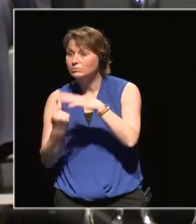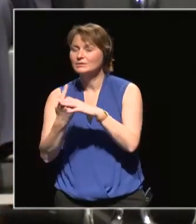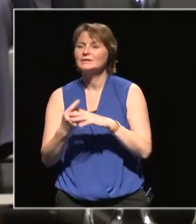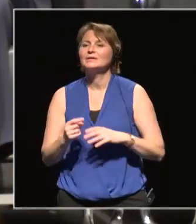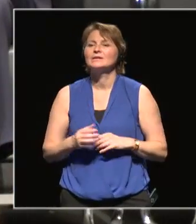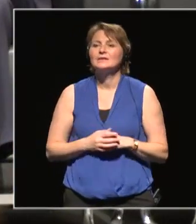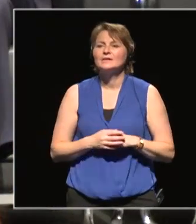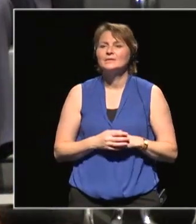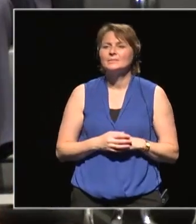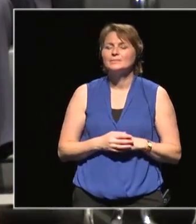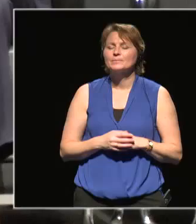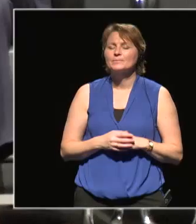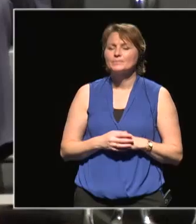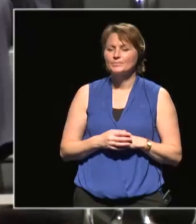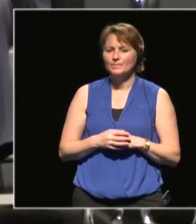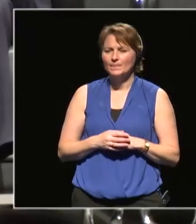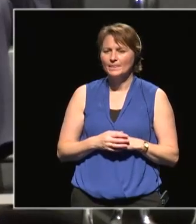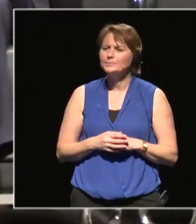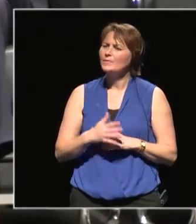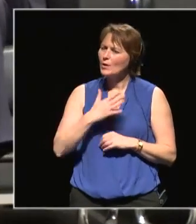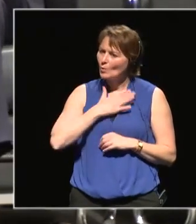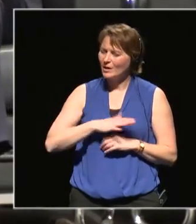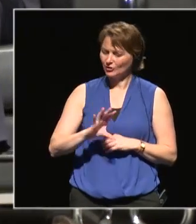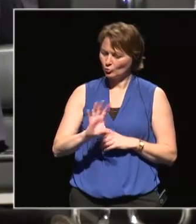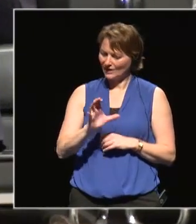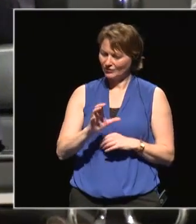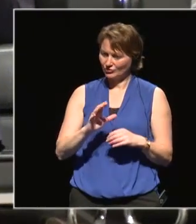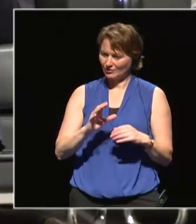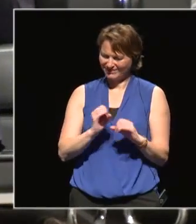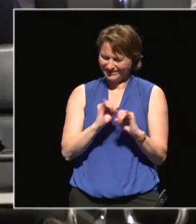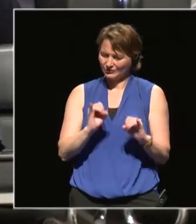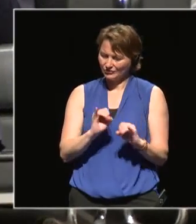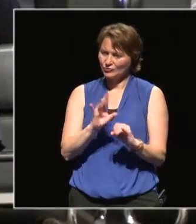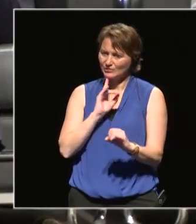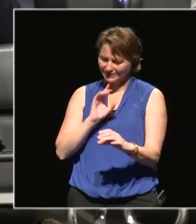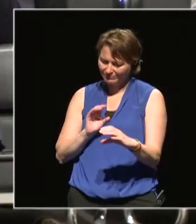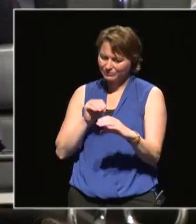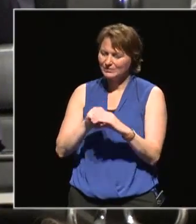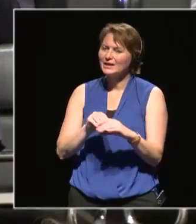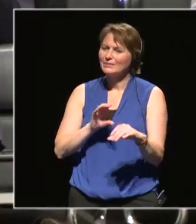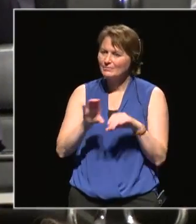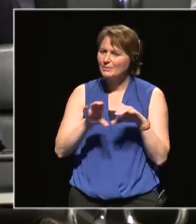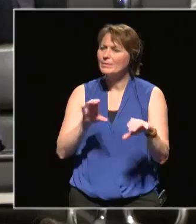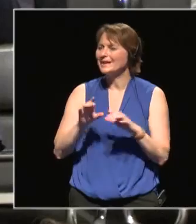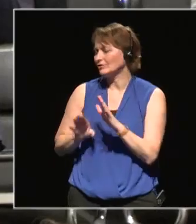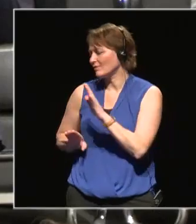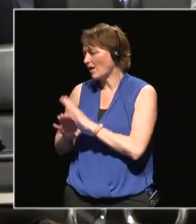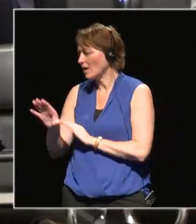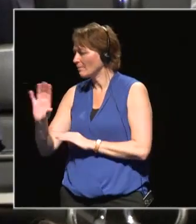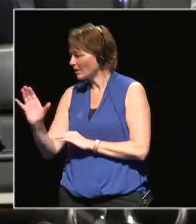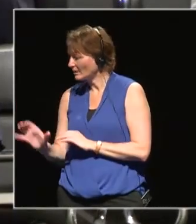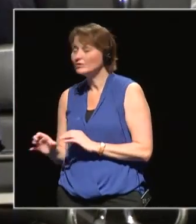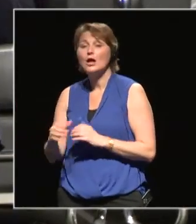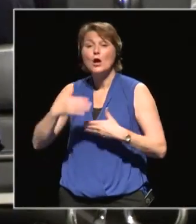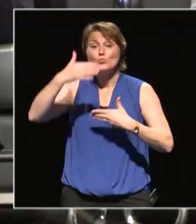regional institutions to participate fully in investments in renewable energies in developing countries. In Morocco,